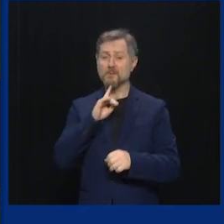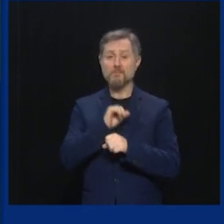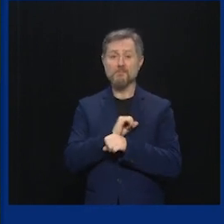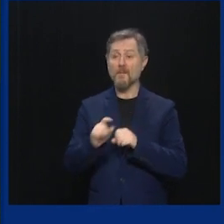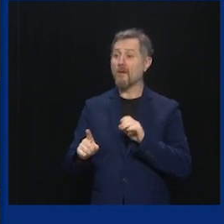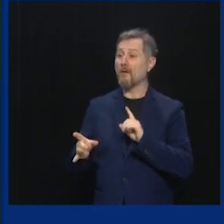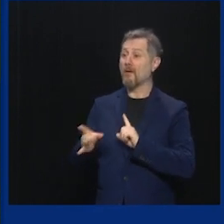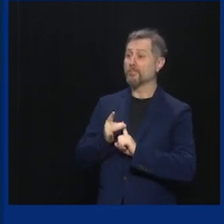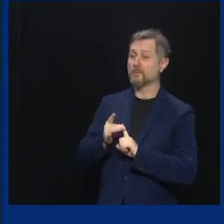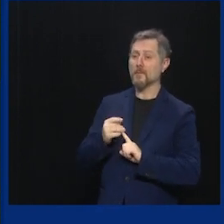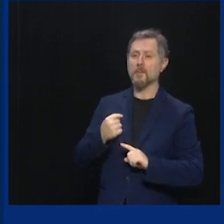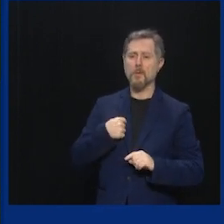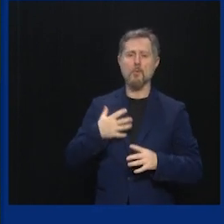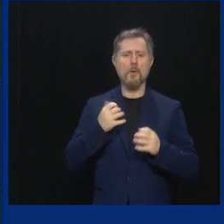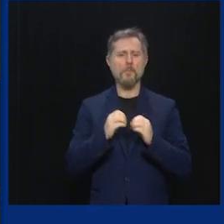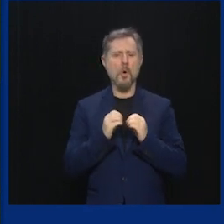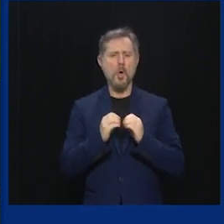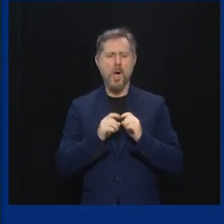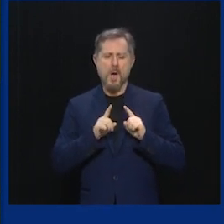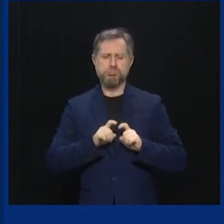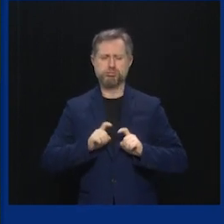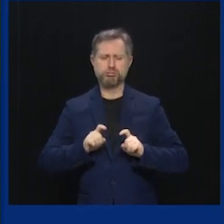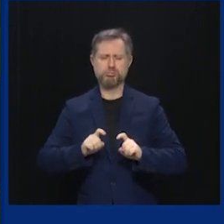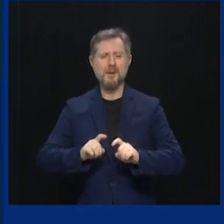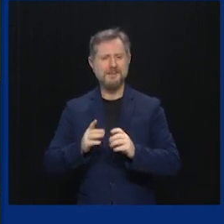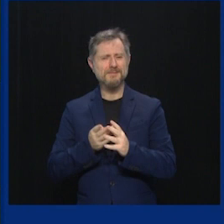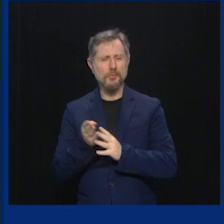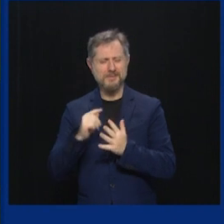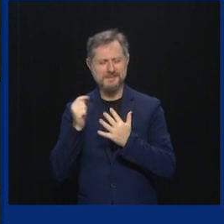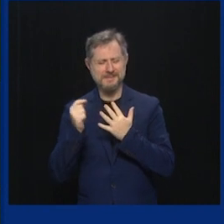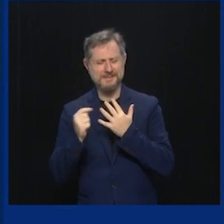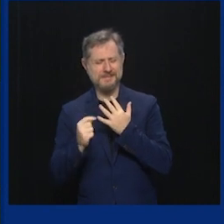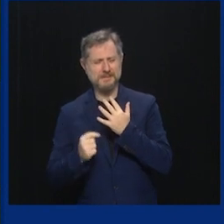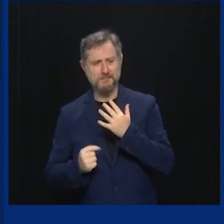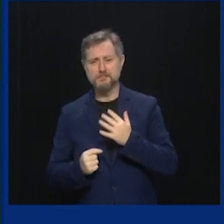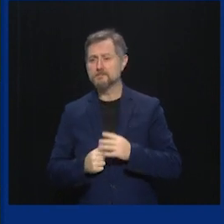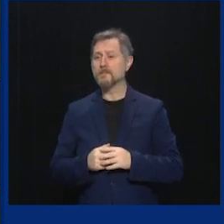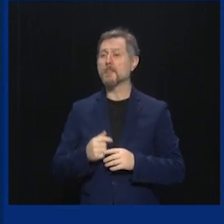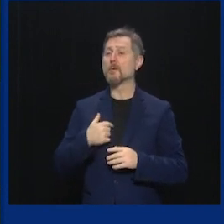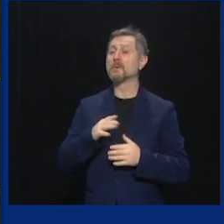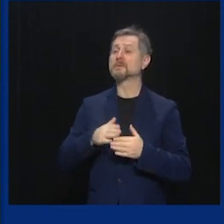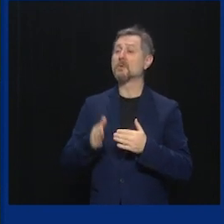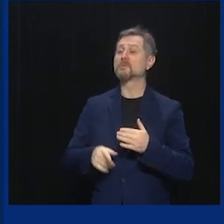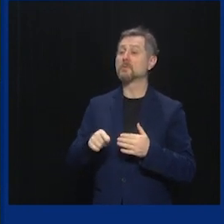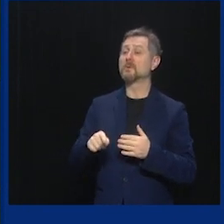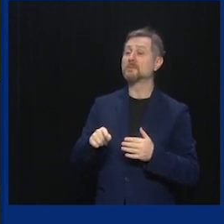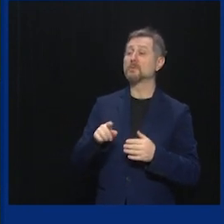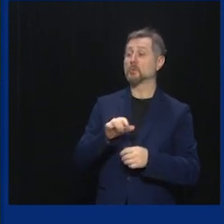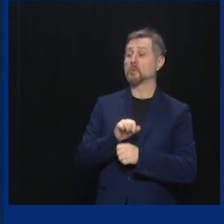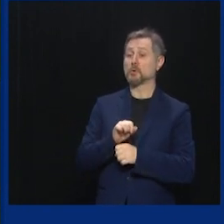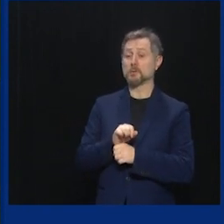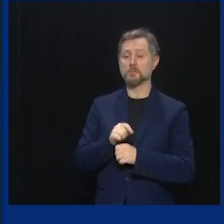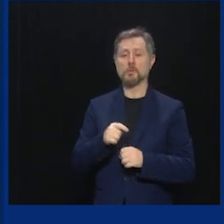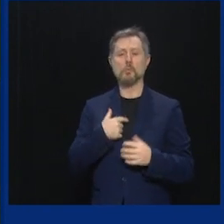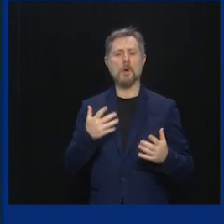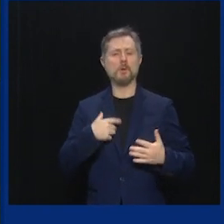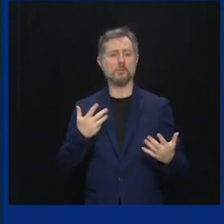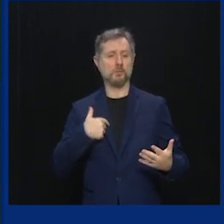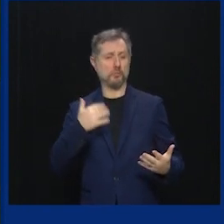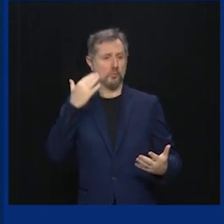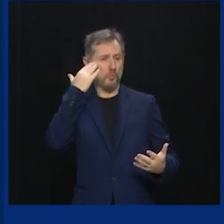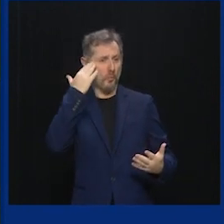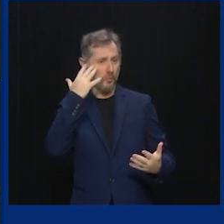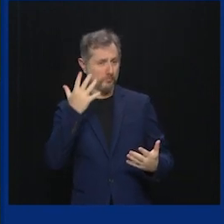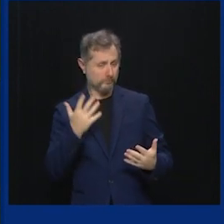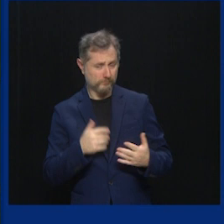across the state, a representative sample set. And the results of the sequencing and what it tells us about the strains and variants that are